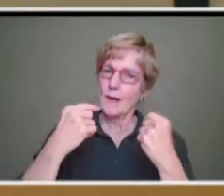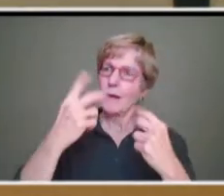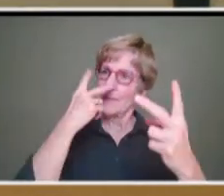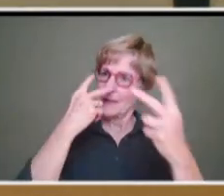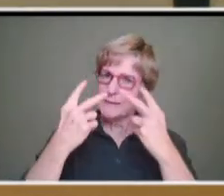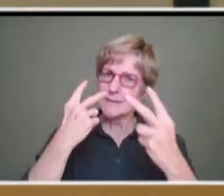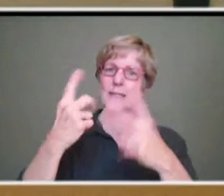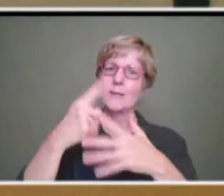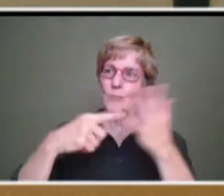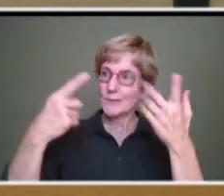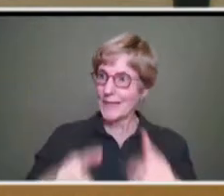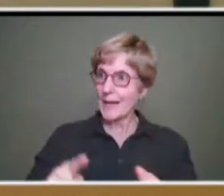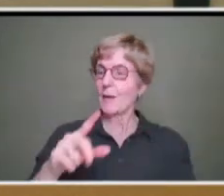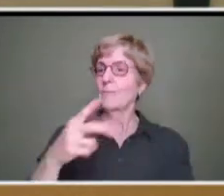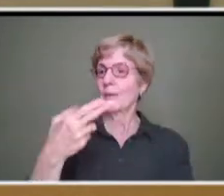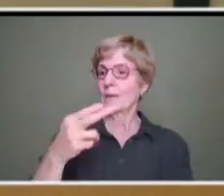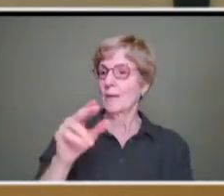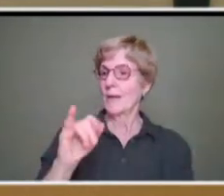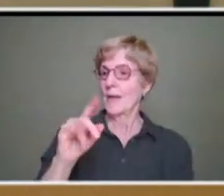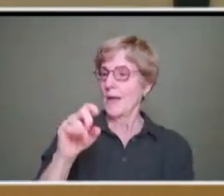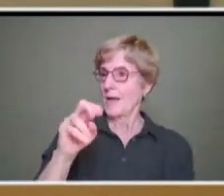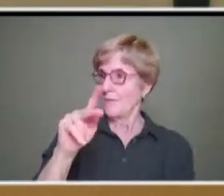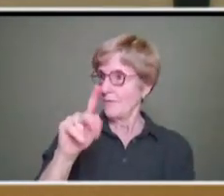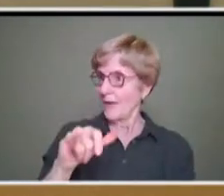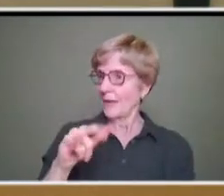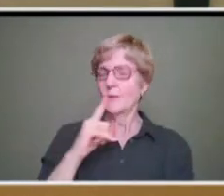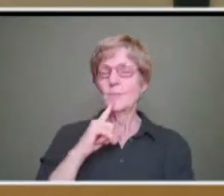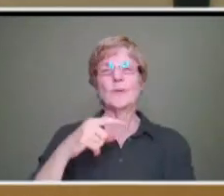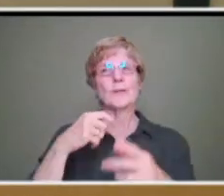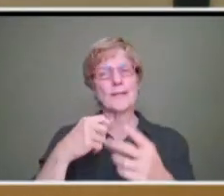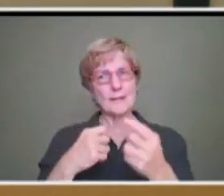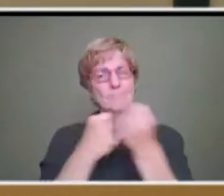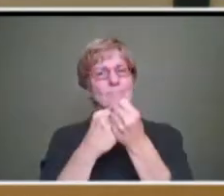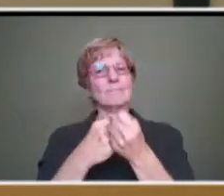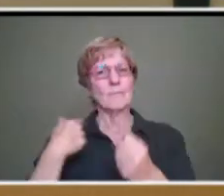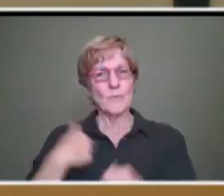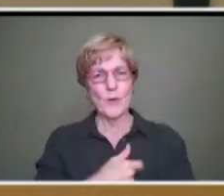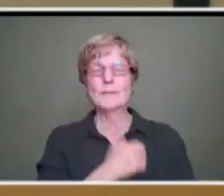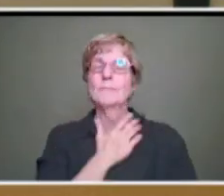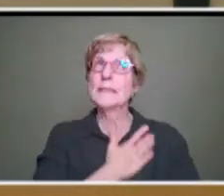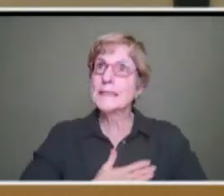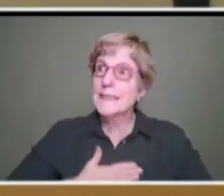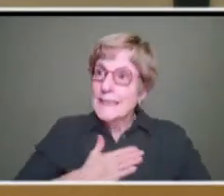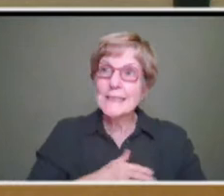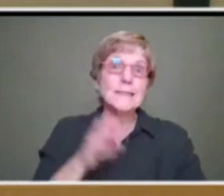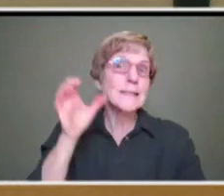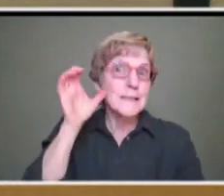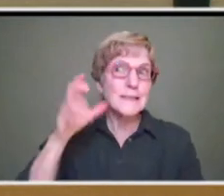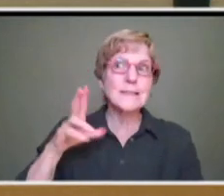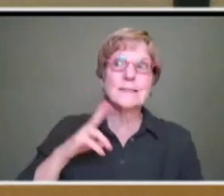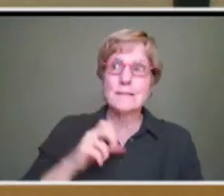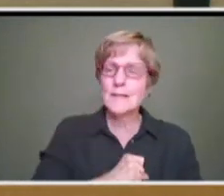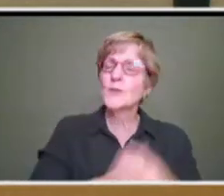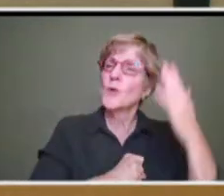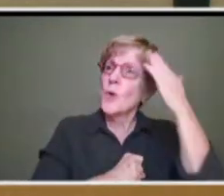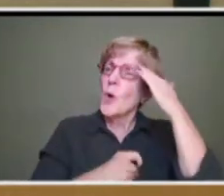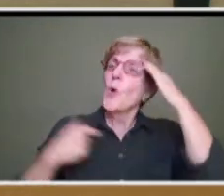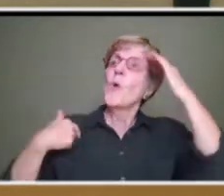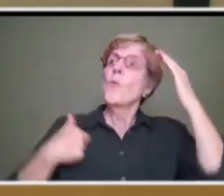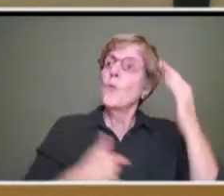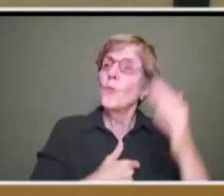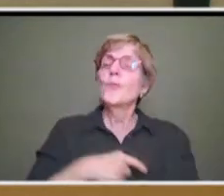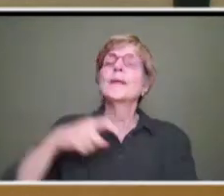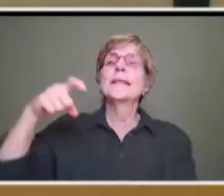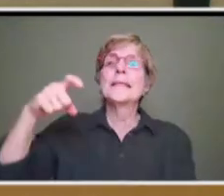going on in our communities and be an advocate and Champion with us please hear our voices and know that we are in need